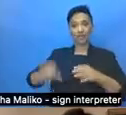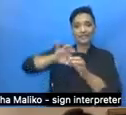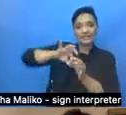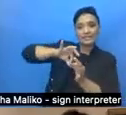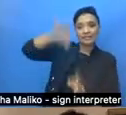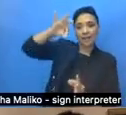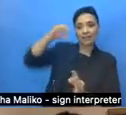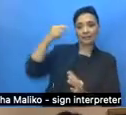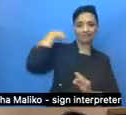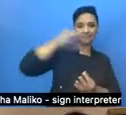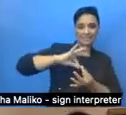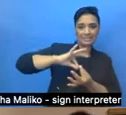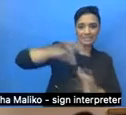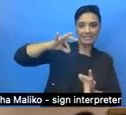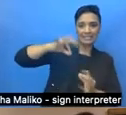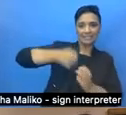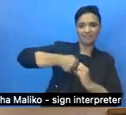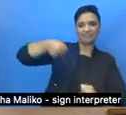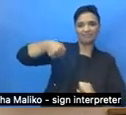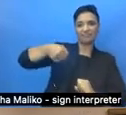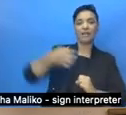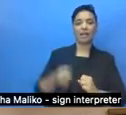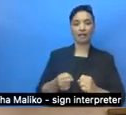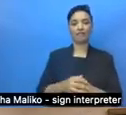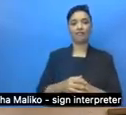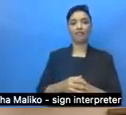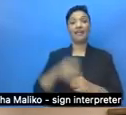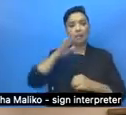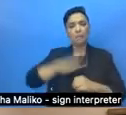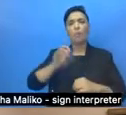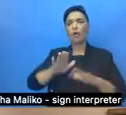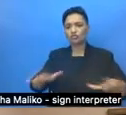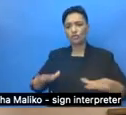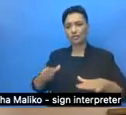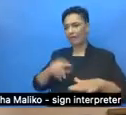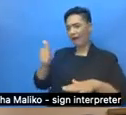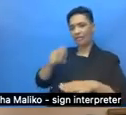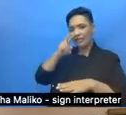needs additional staff because they only had staff for the children they had. She's ready to